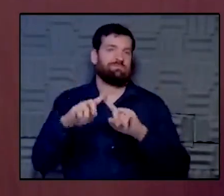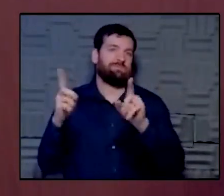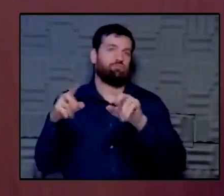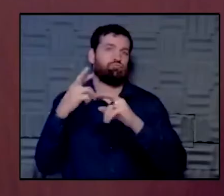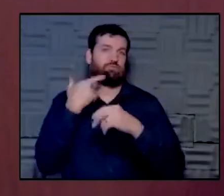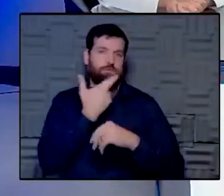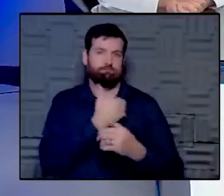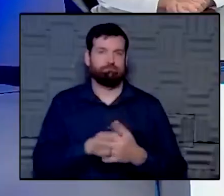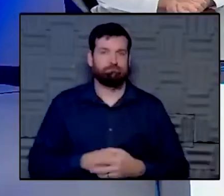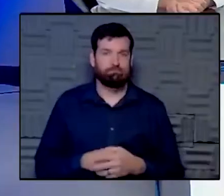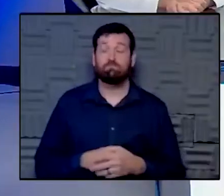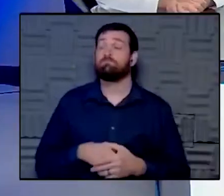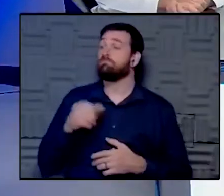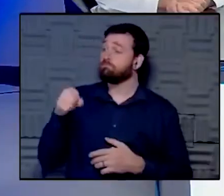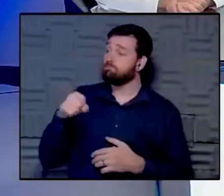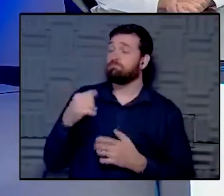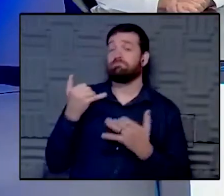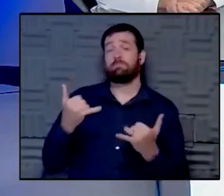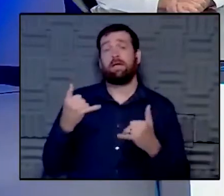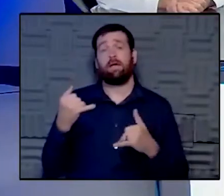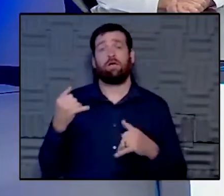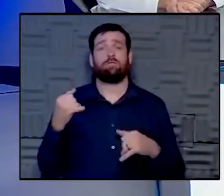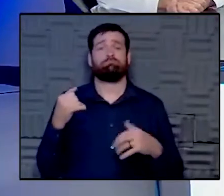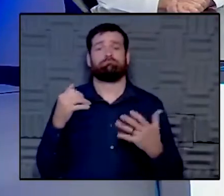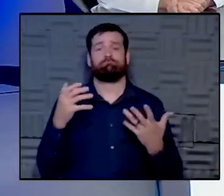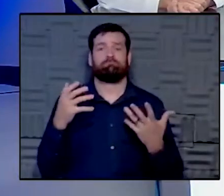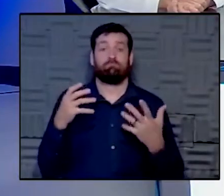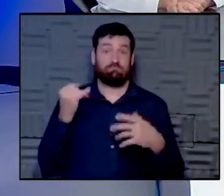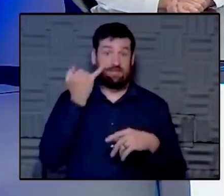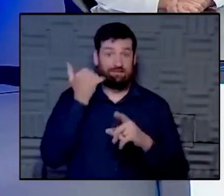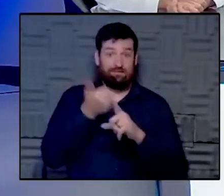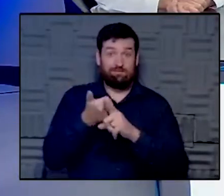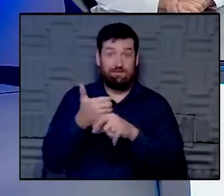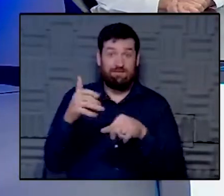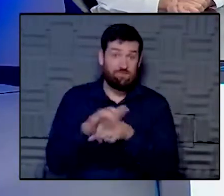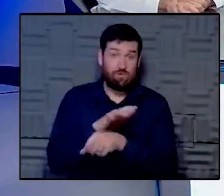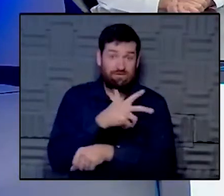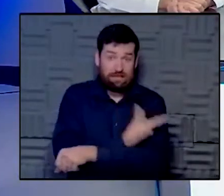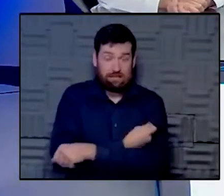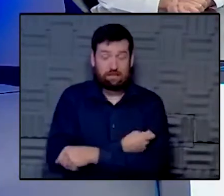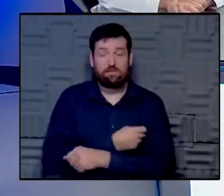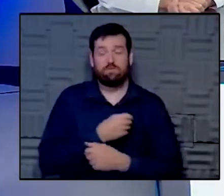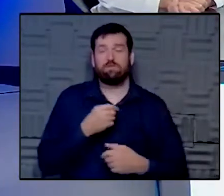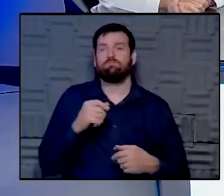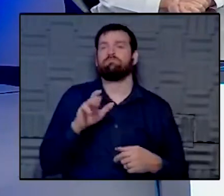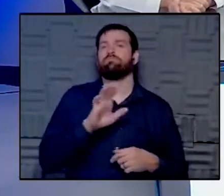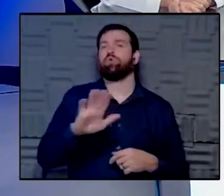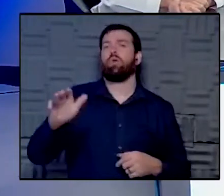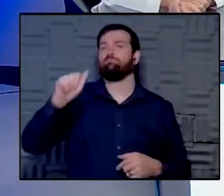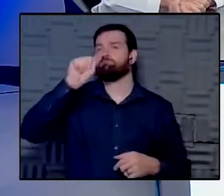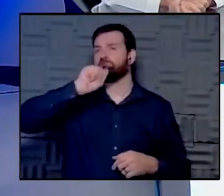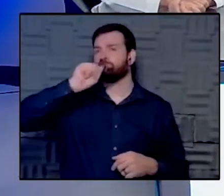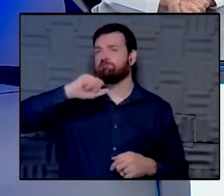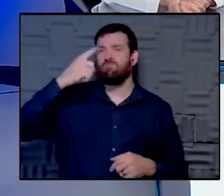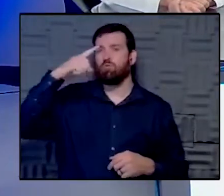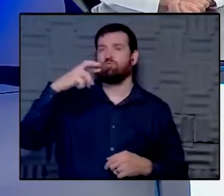different restaurant. Yeah, I think now we're really looking at, if you are fully vaccinated, we're looking at what is your tolerance for